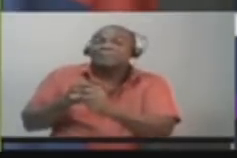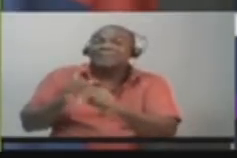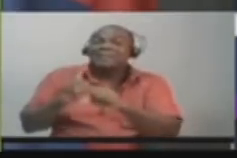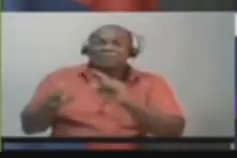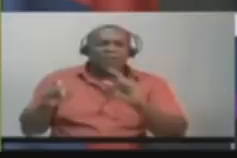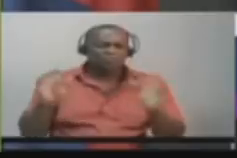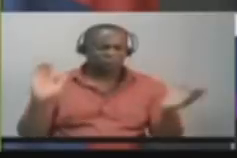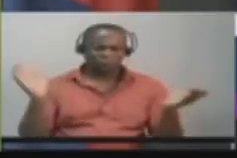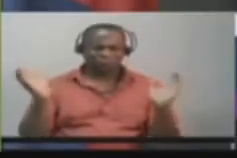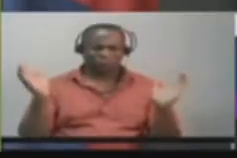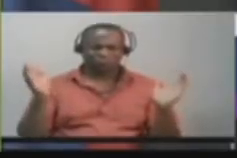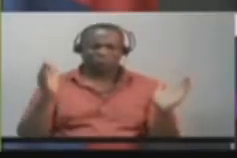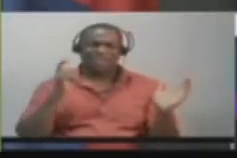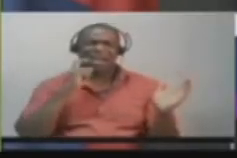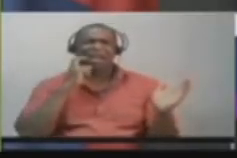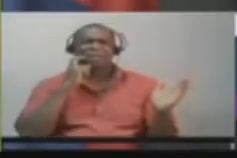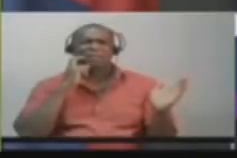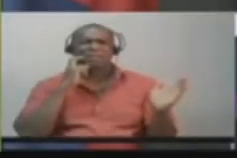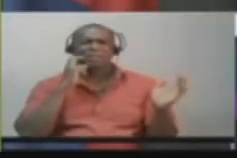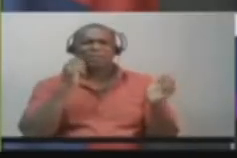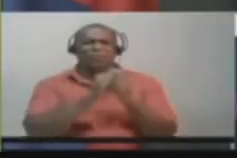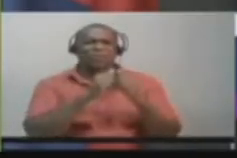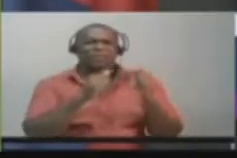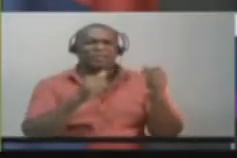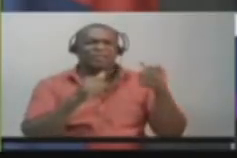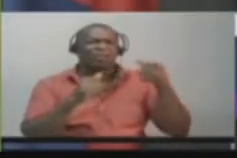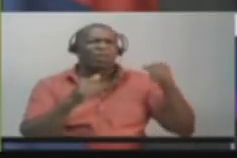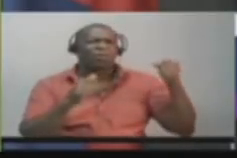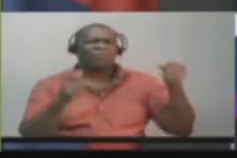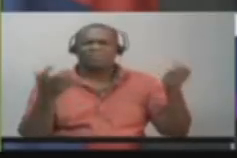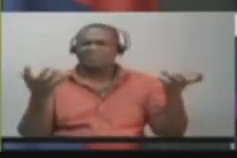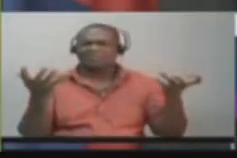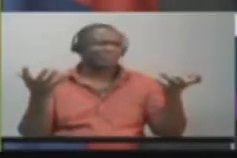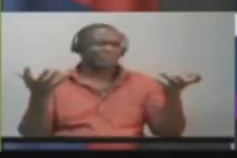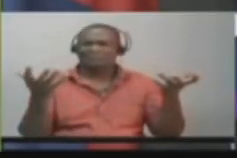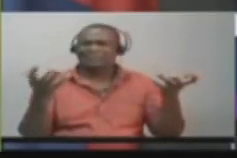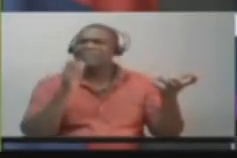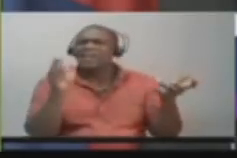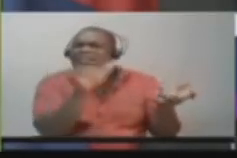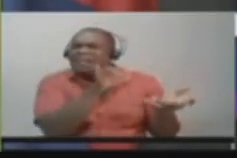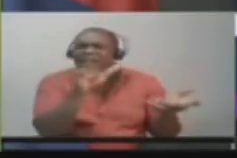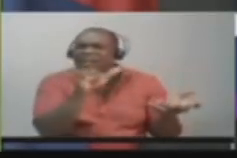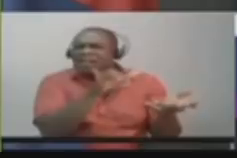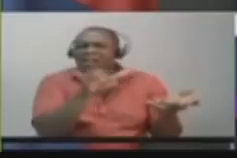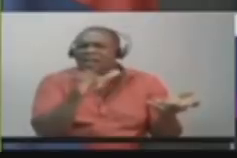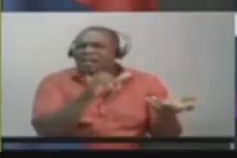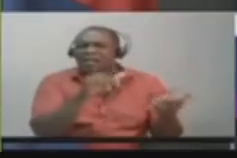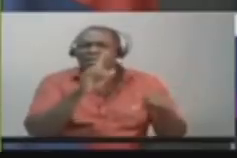wait 15 years practicing with the vaccine before we use it